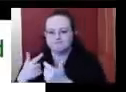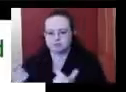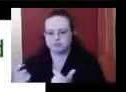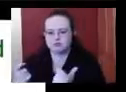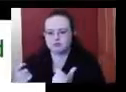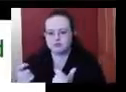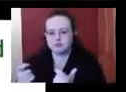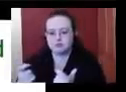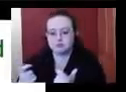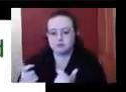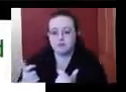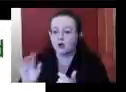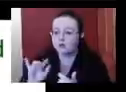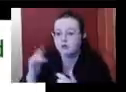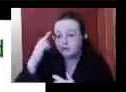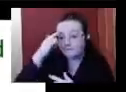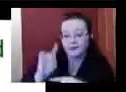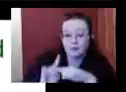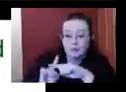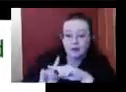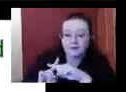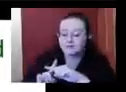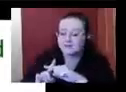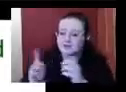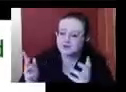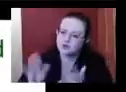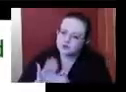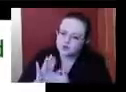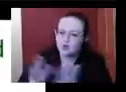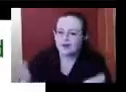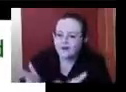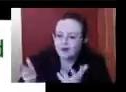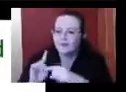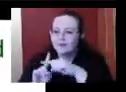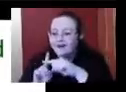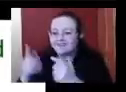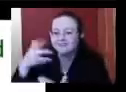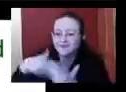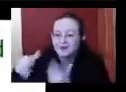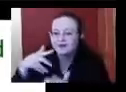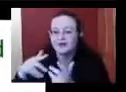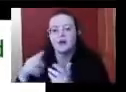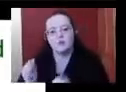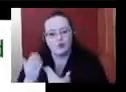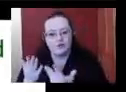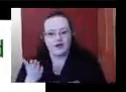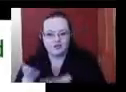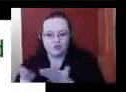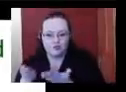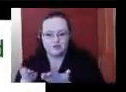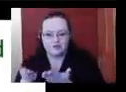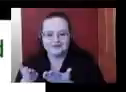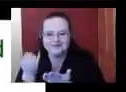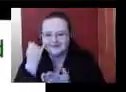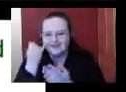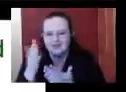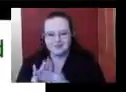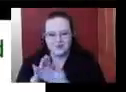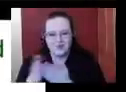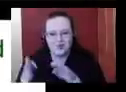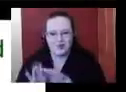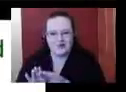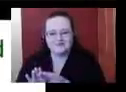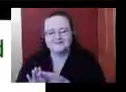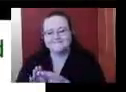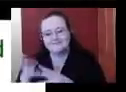key setting for mental well-being promotion and access to mental health services. In order to keep schools open